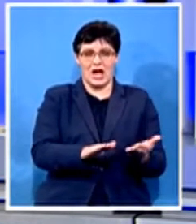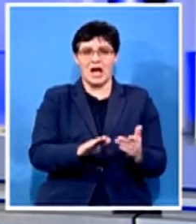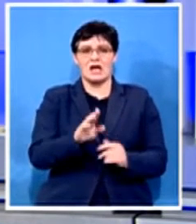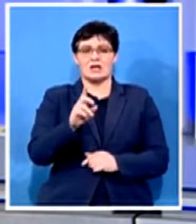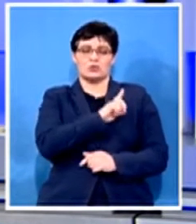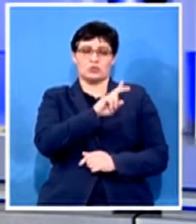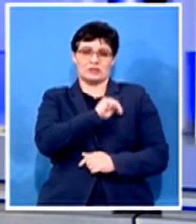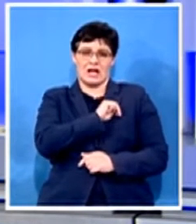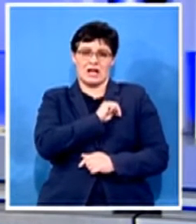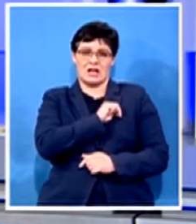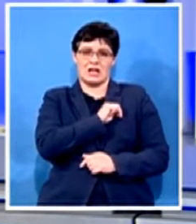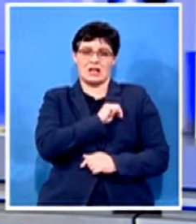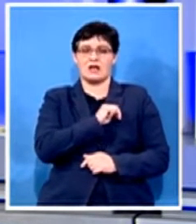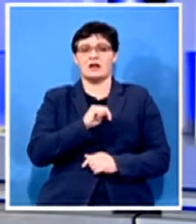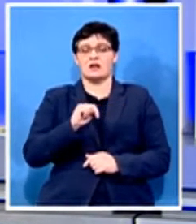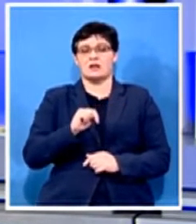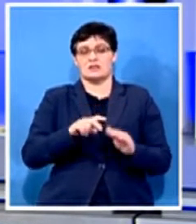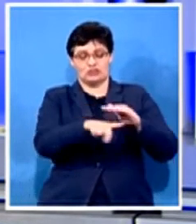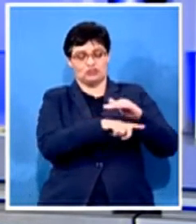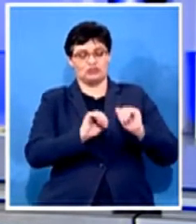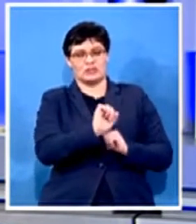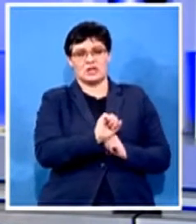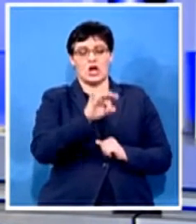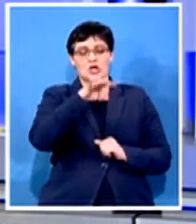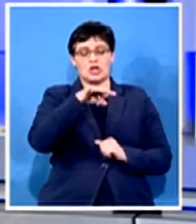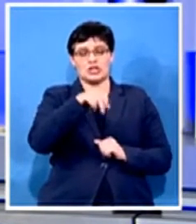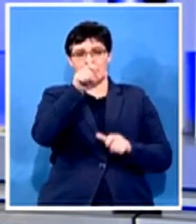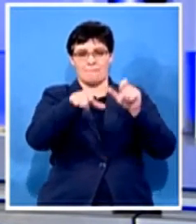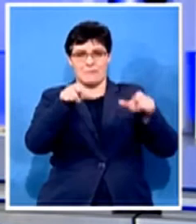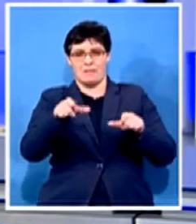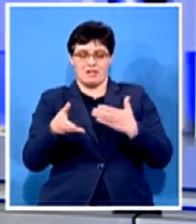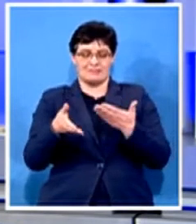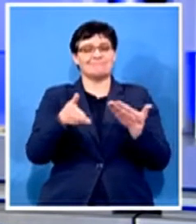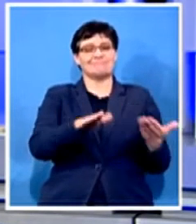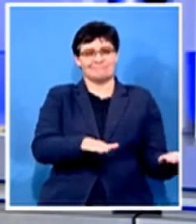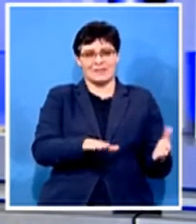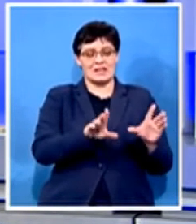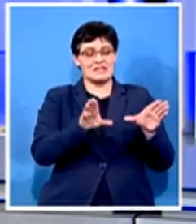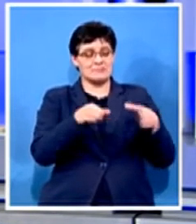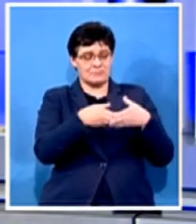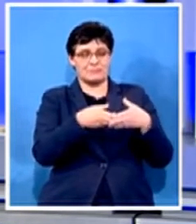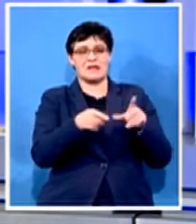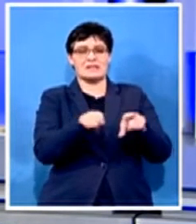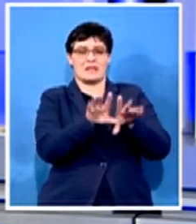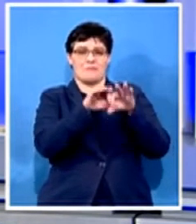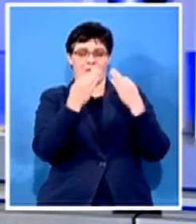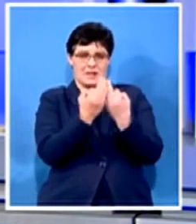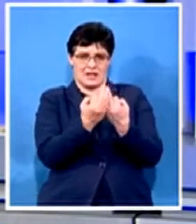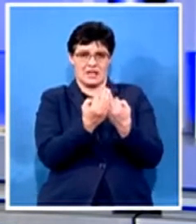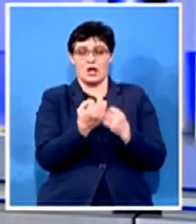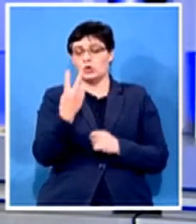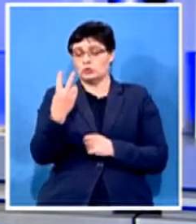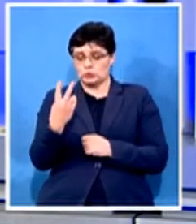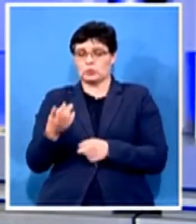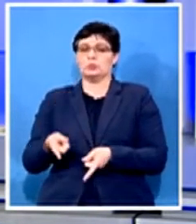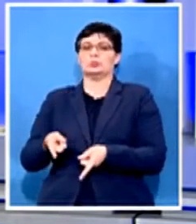district. 13 people believed to have come from the same family lost their lives and 2 sustained serious injuries in the horror crash.